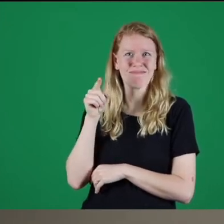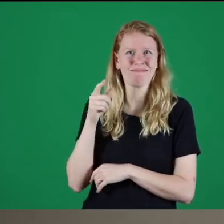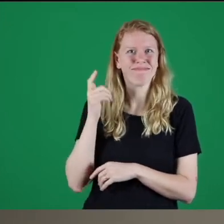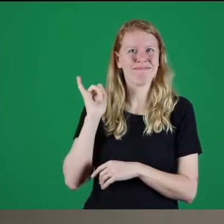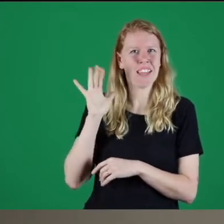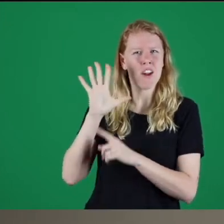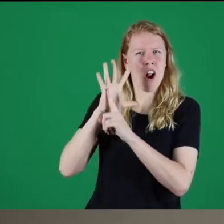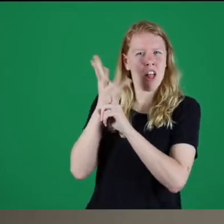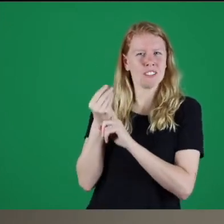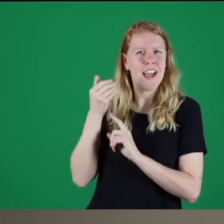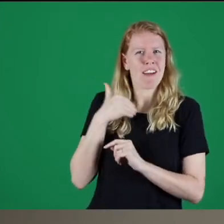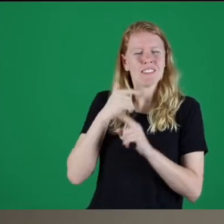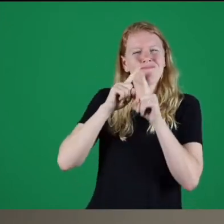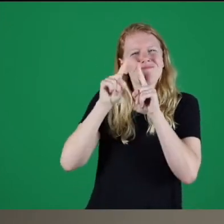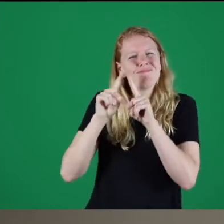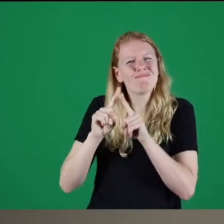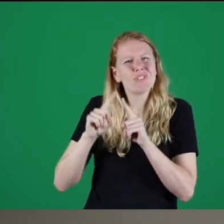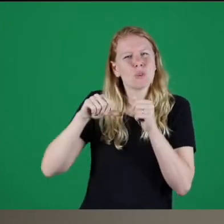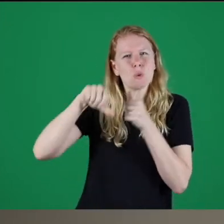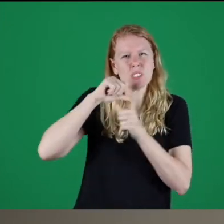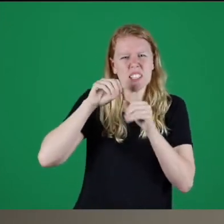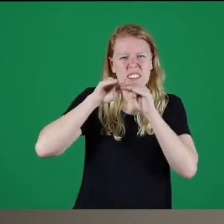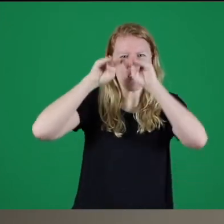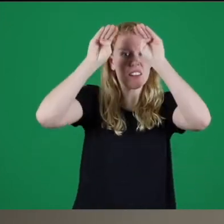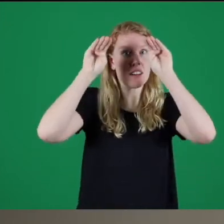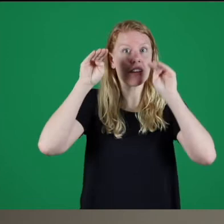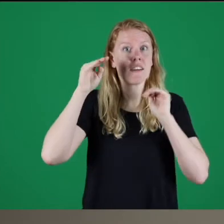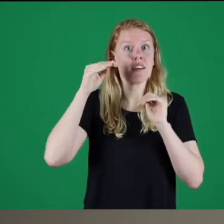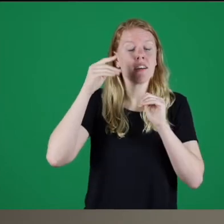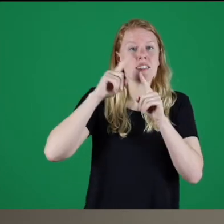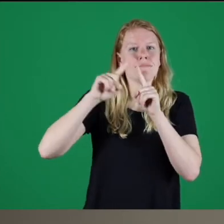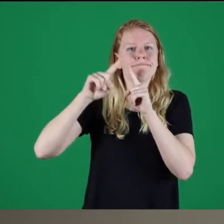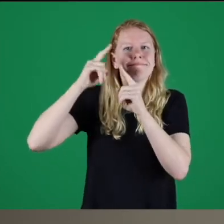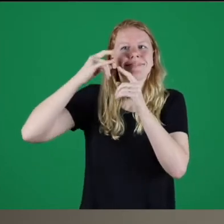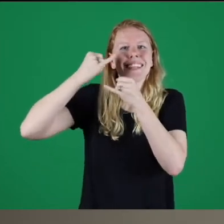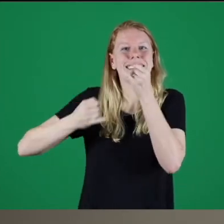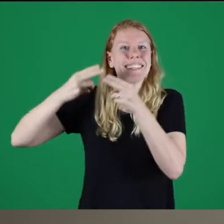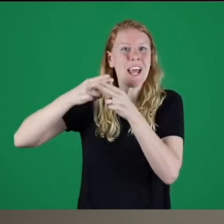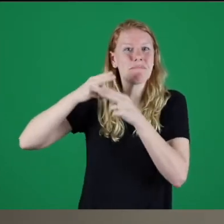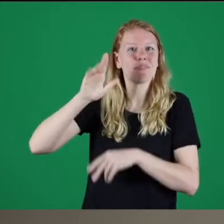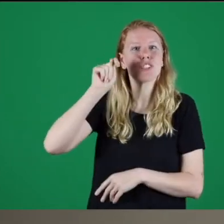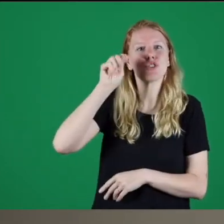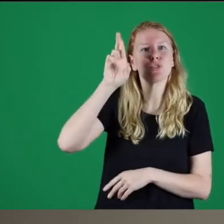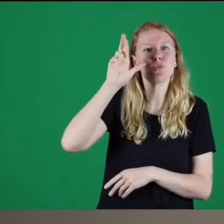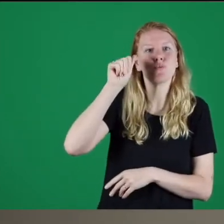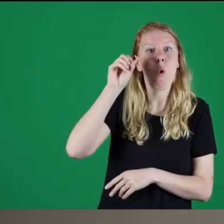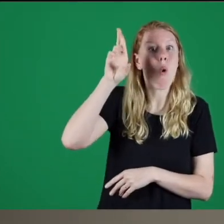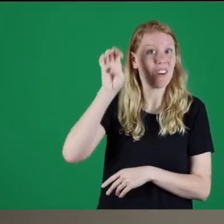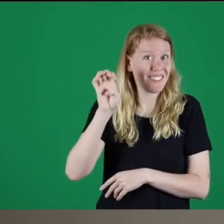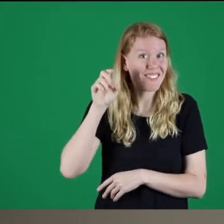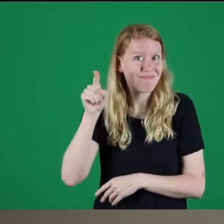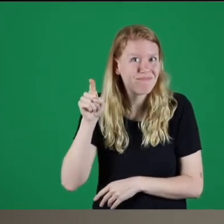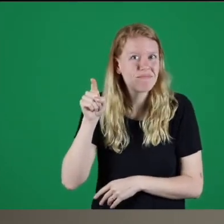Bamana culture. I won't get into it, but last names such as Keita, Traore, those are names of nobles, descendants of